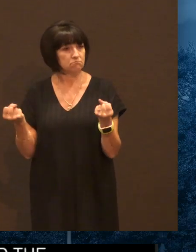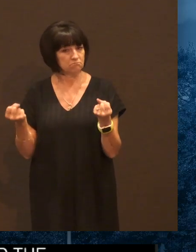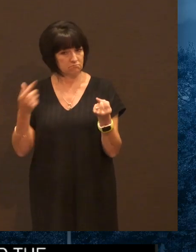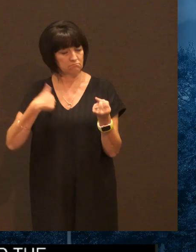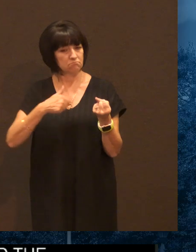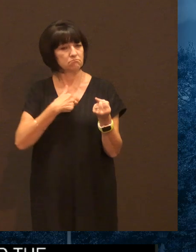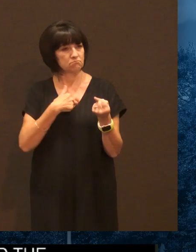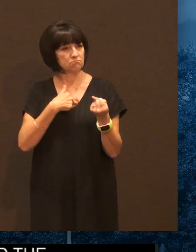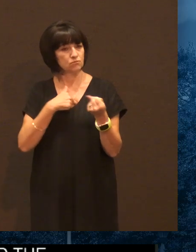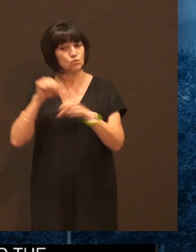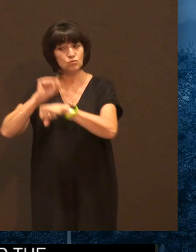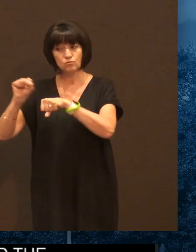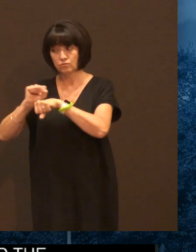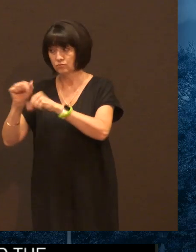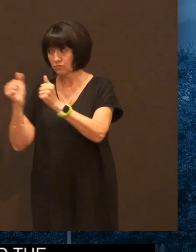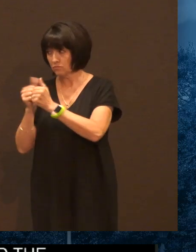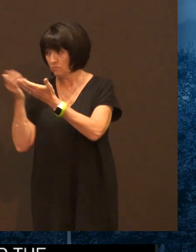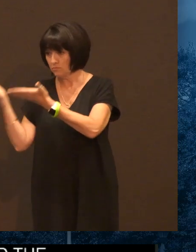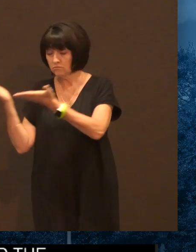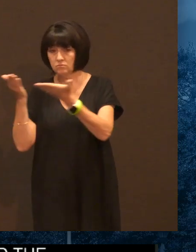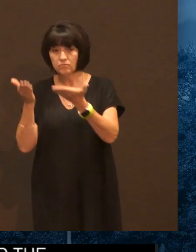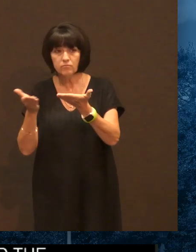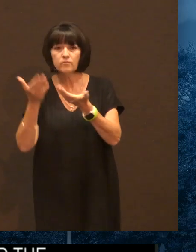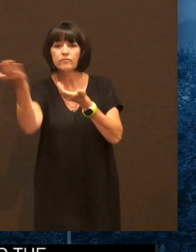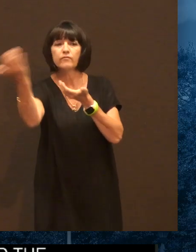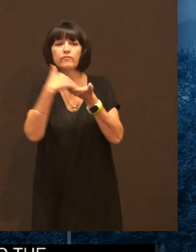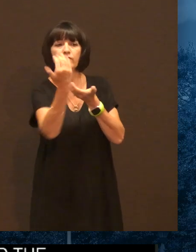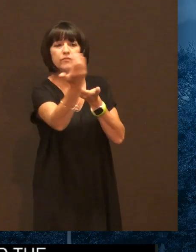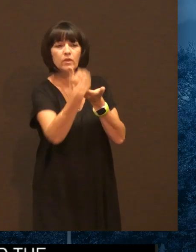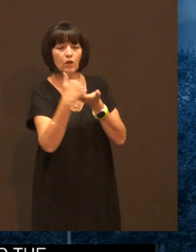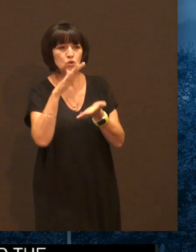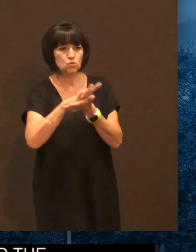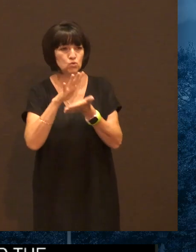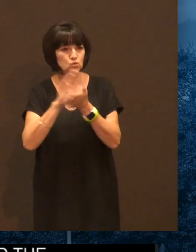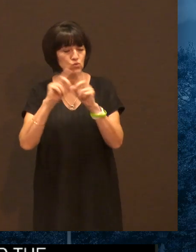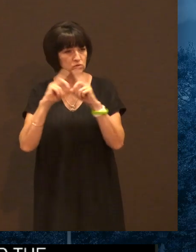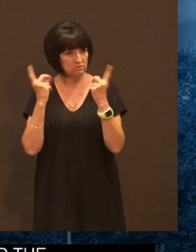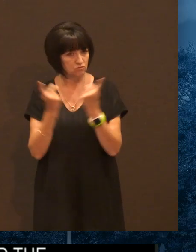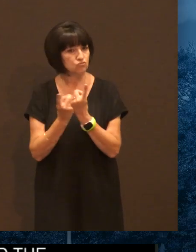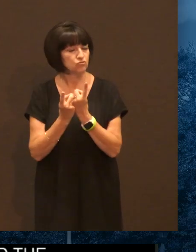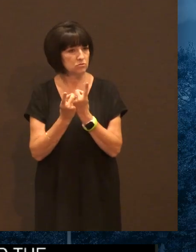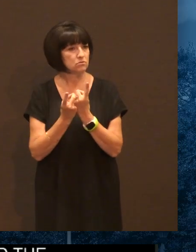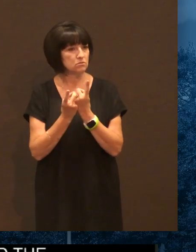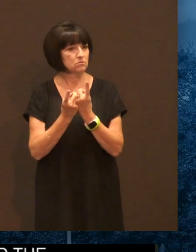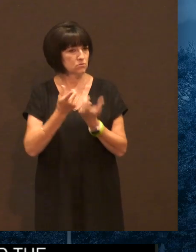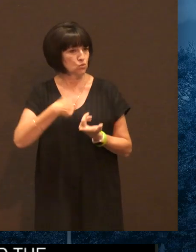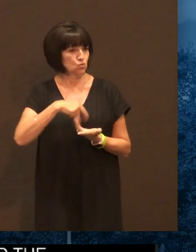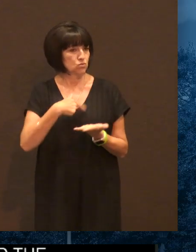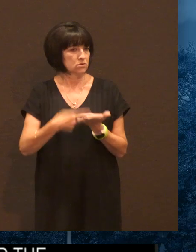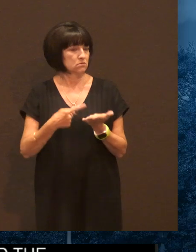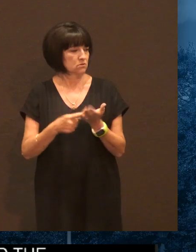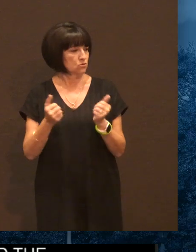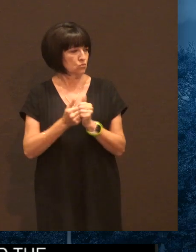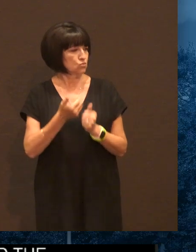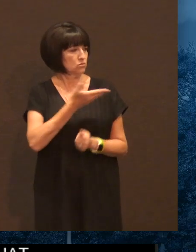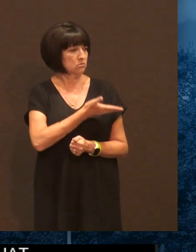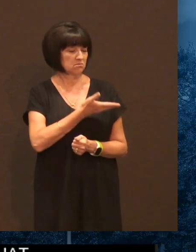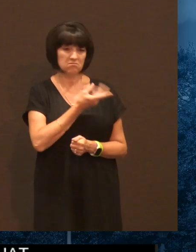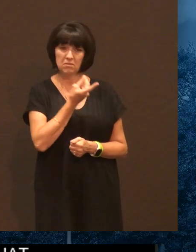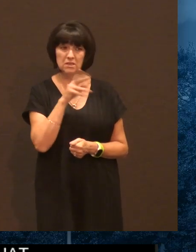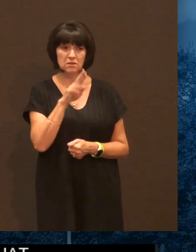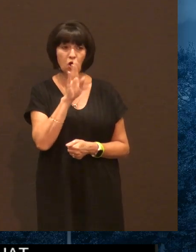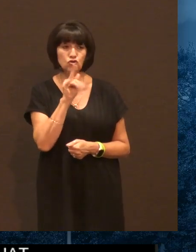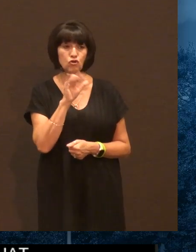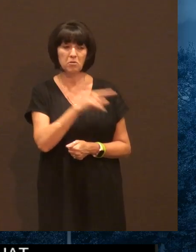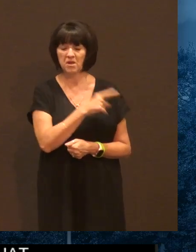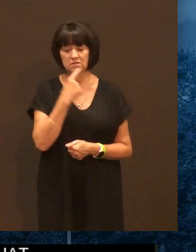districts in terms of the opening of schools and districts and under what conditions. Dr. Bunting? I think